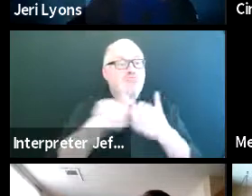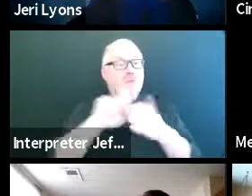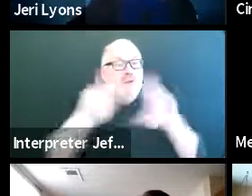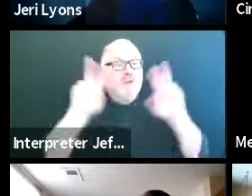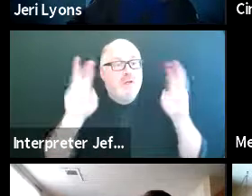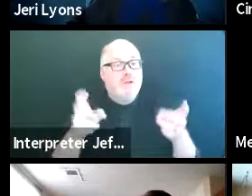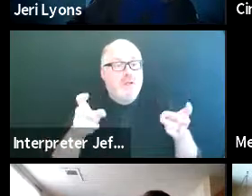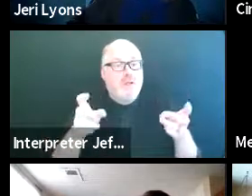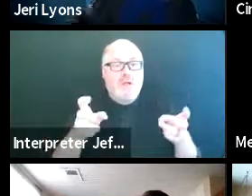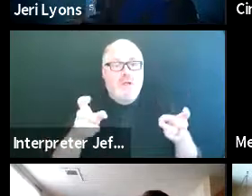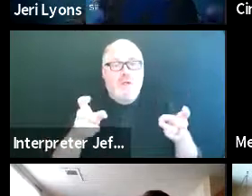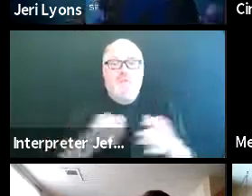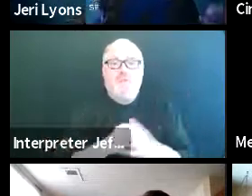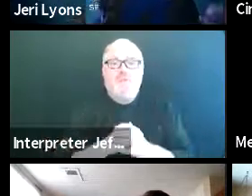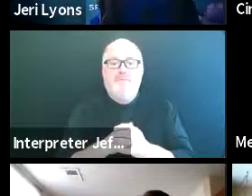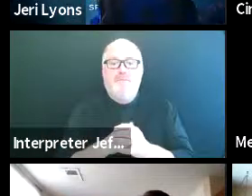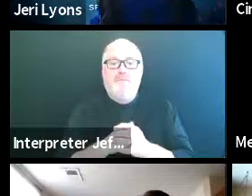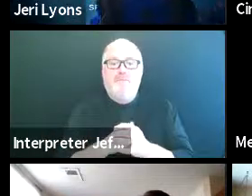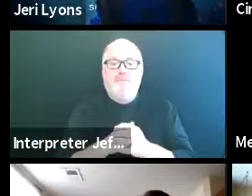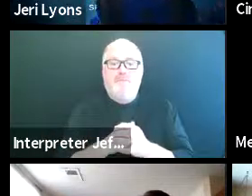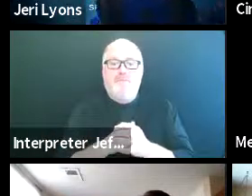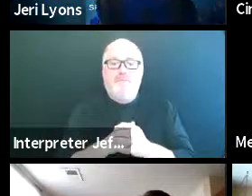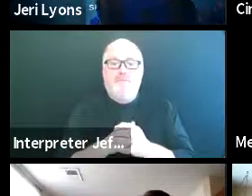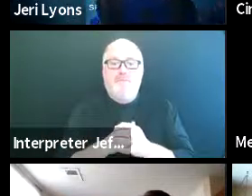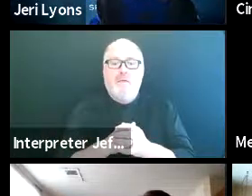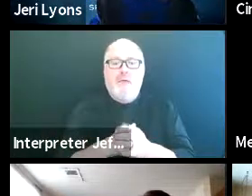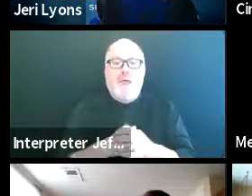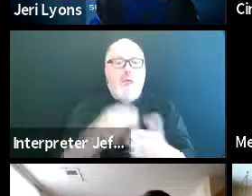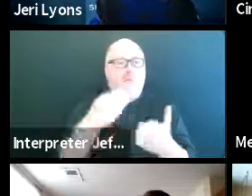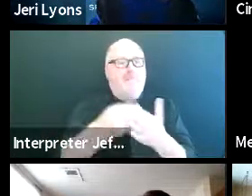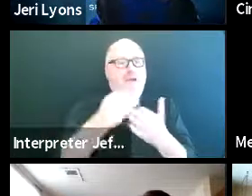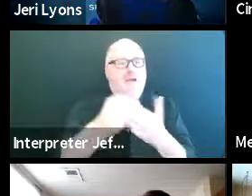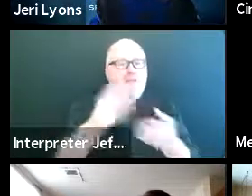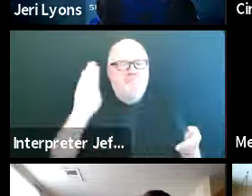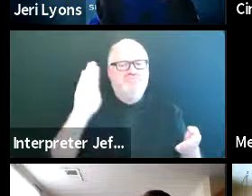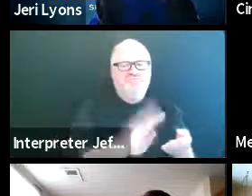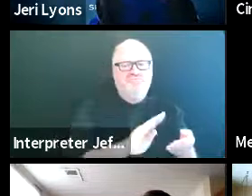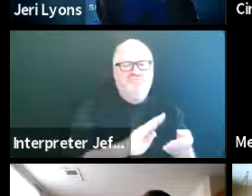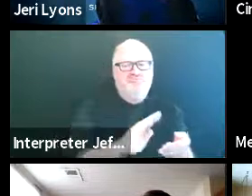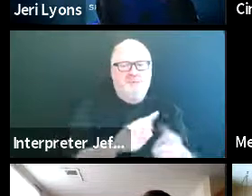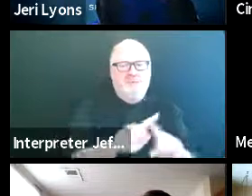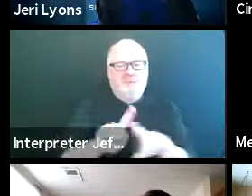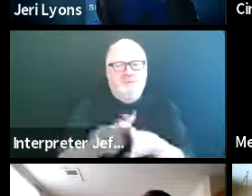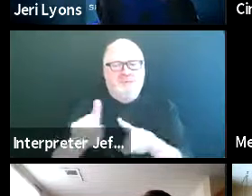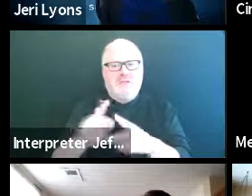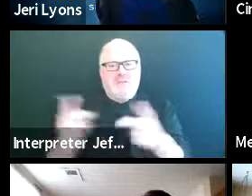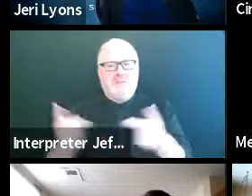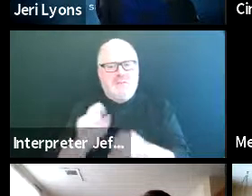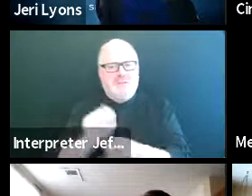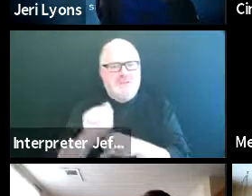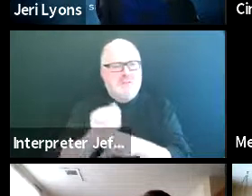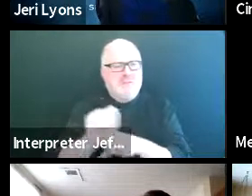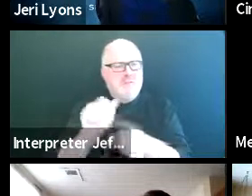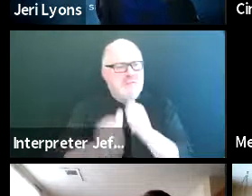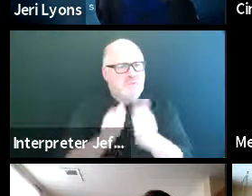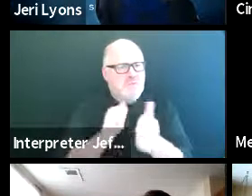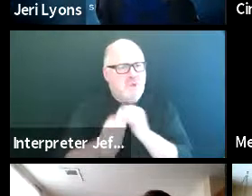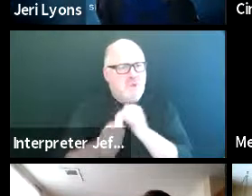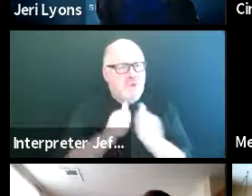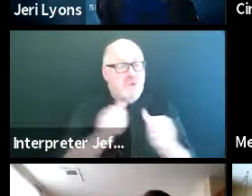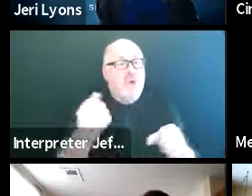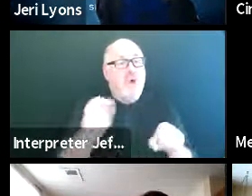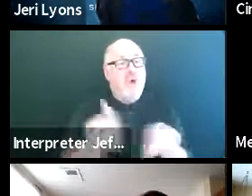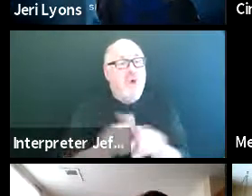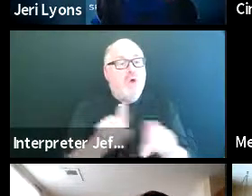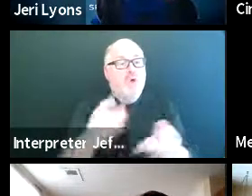is salary discrimination in the sport labor market and evidence from Major League Soccer. And he also earns